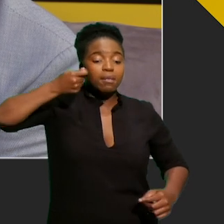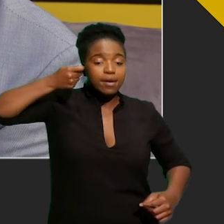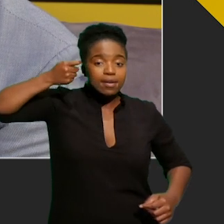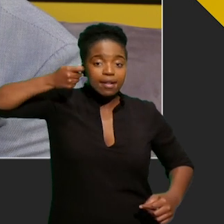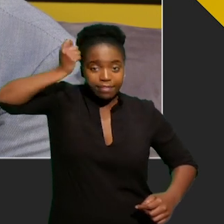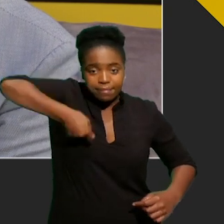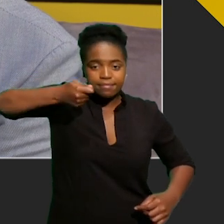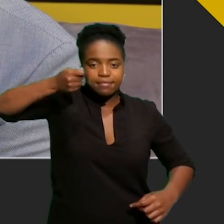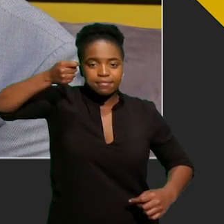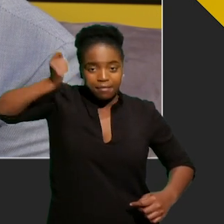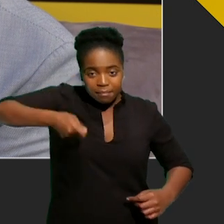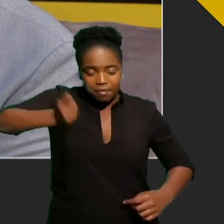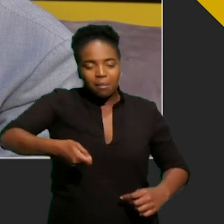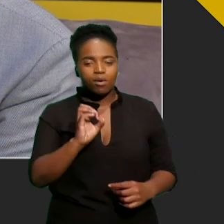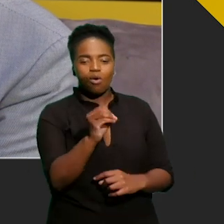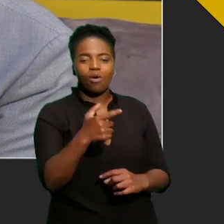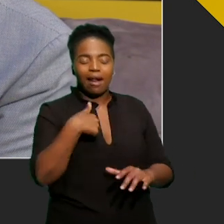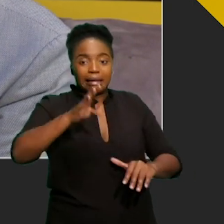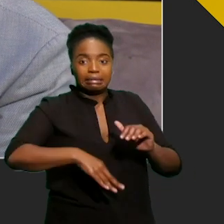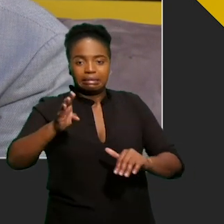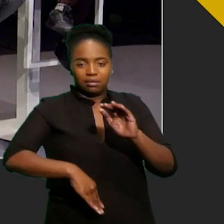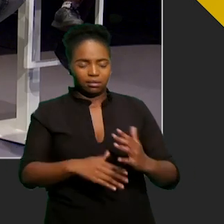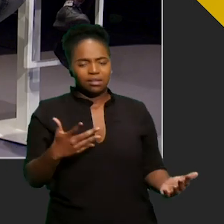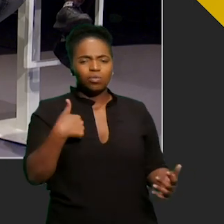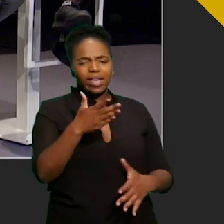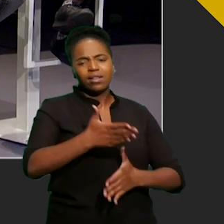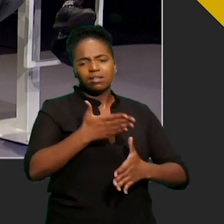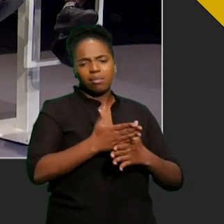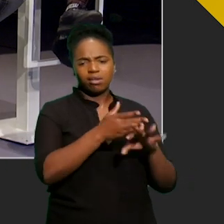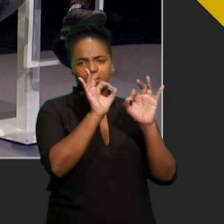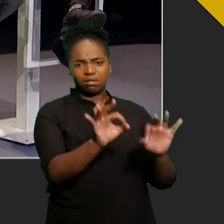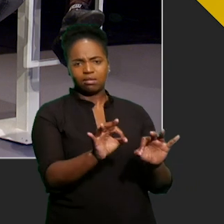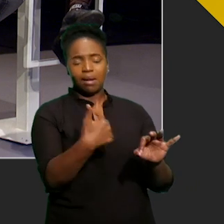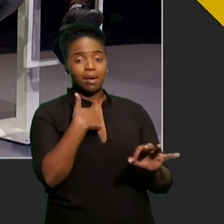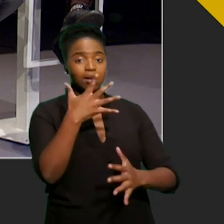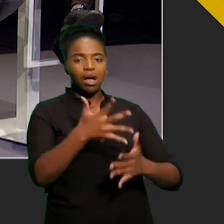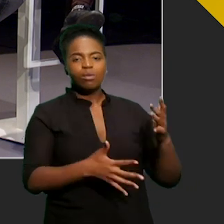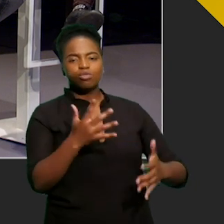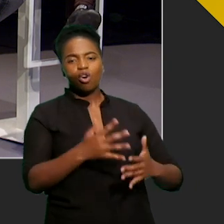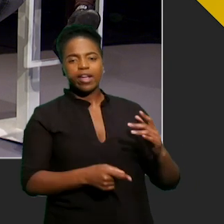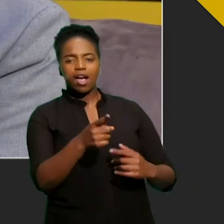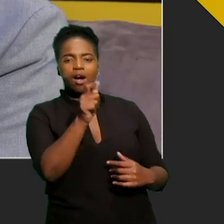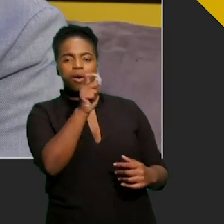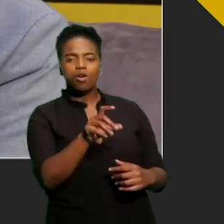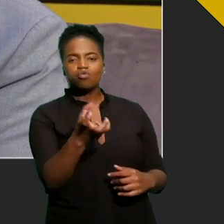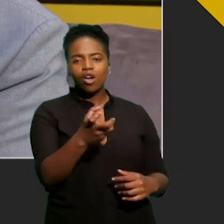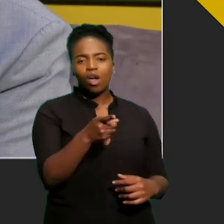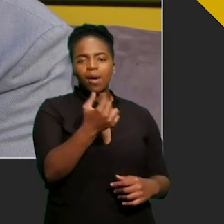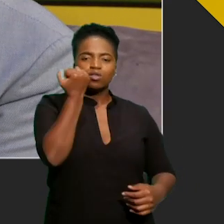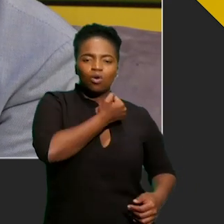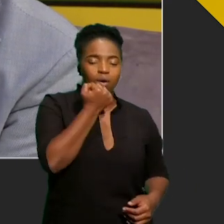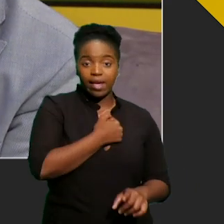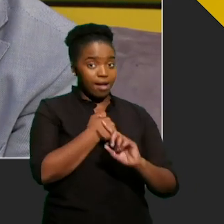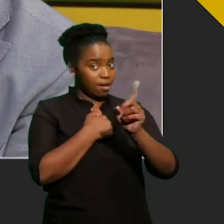say something wrong, right? So I think that's quite effective. They're not going to joke with you and just say, or just go on radio and say sorry. Yeah.